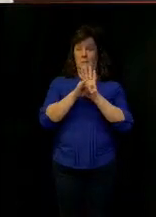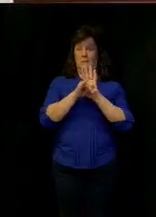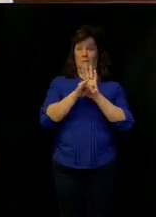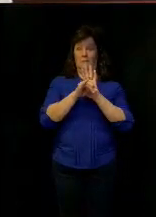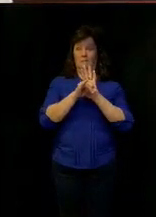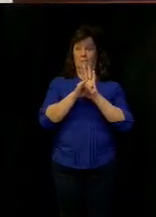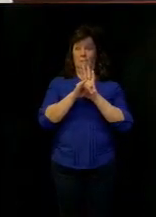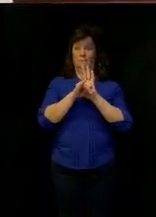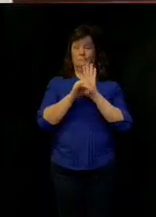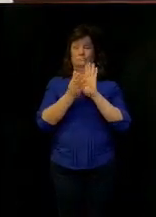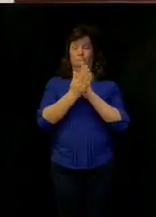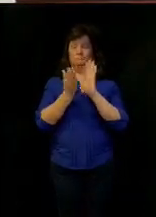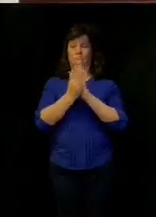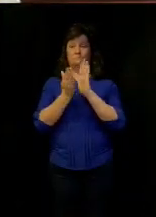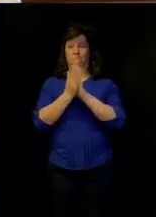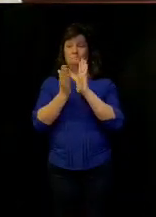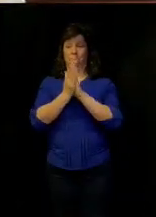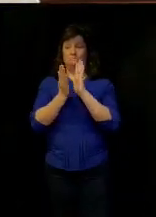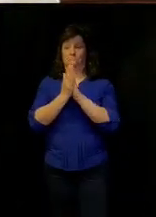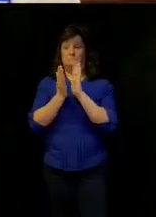Lord?